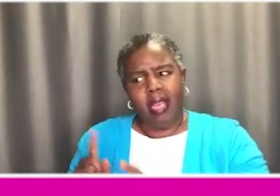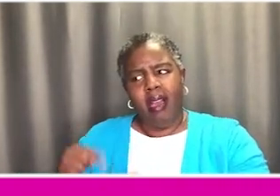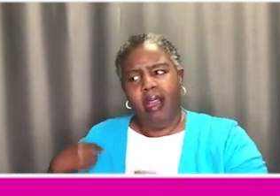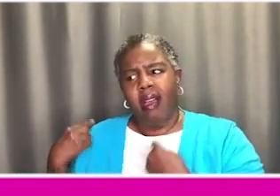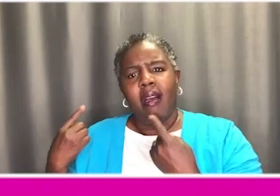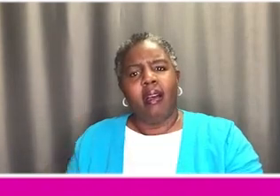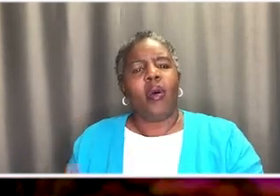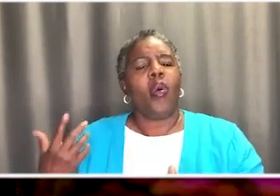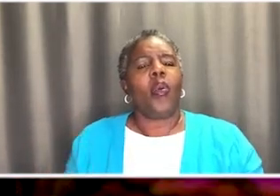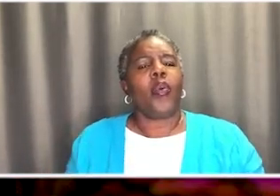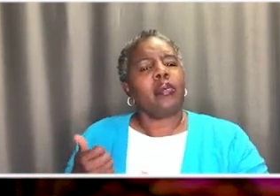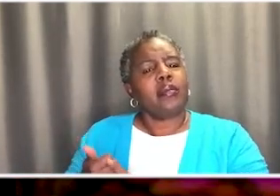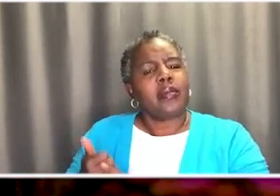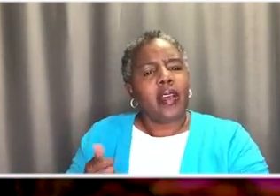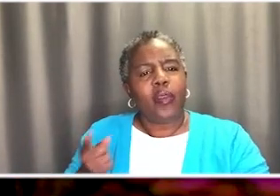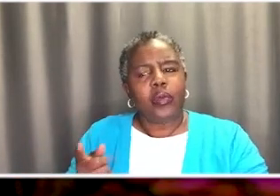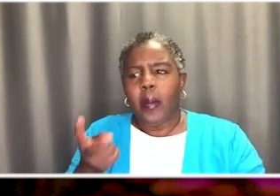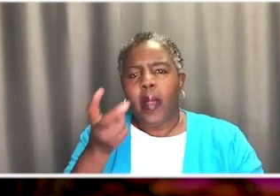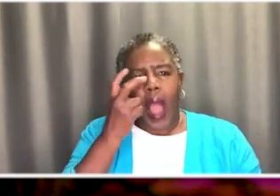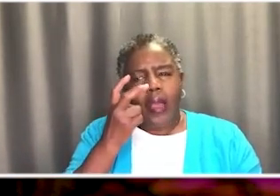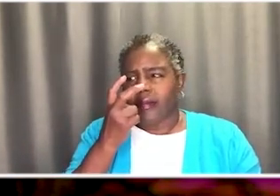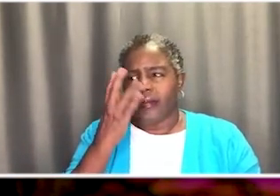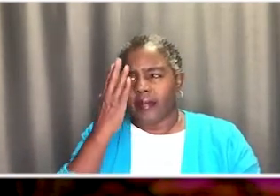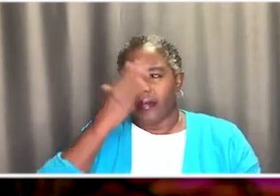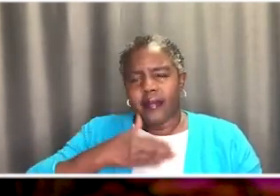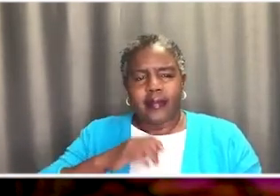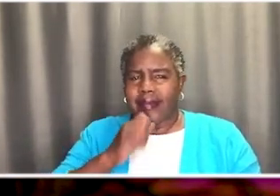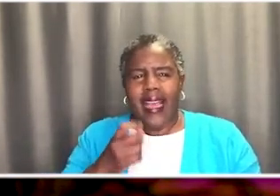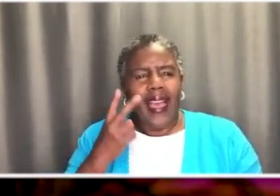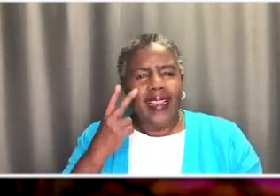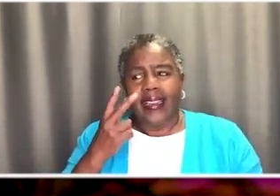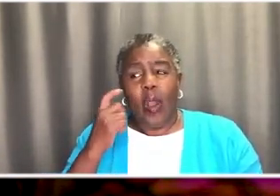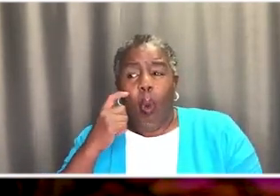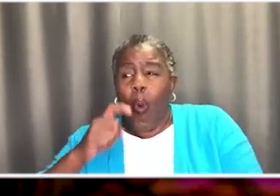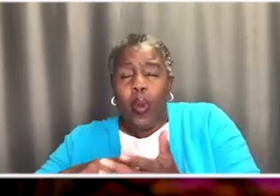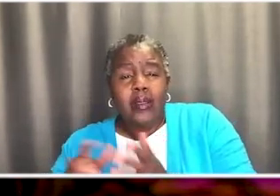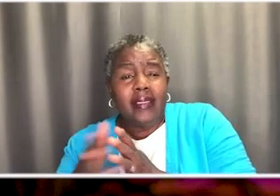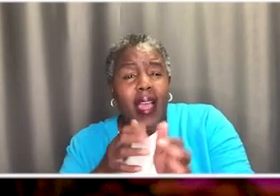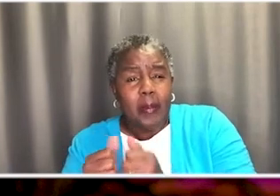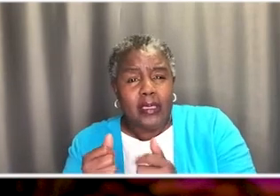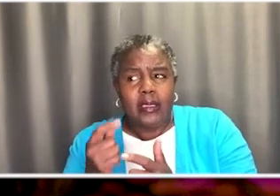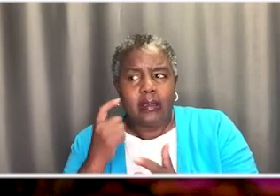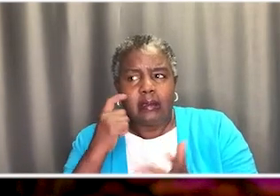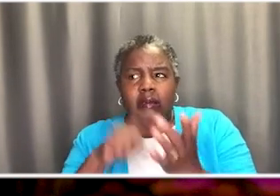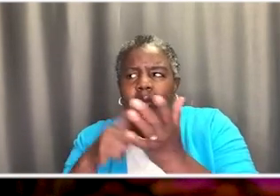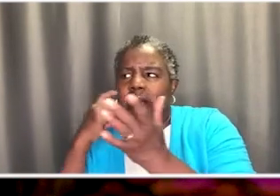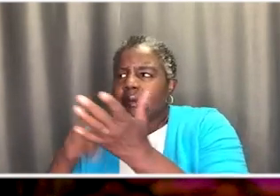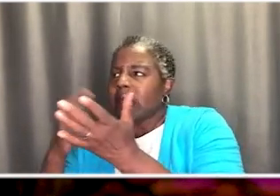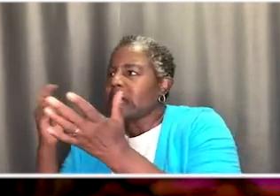That he was blind for how much damage the temple's infrastructure